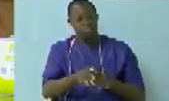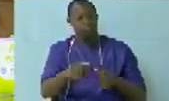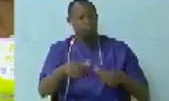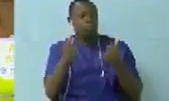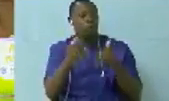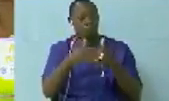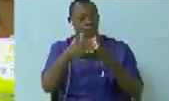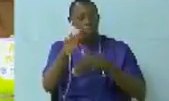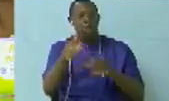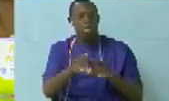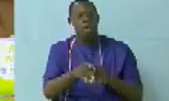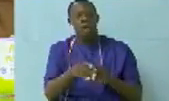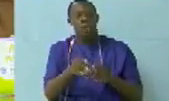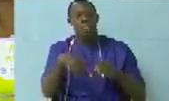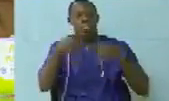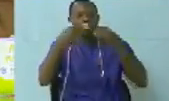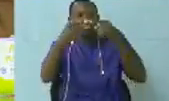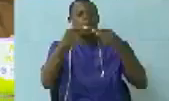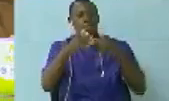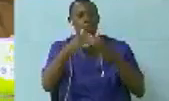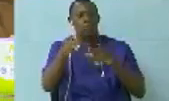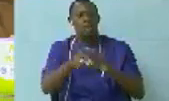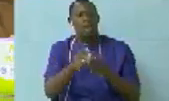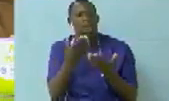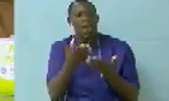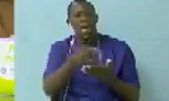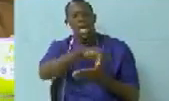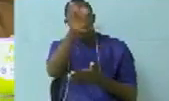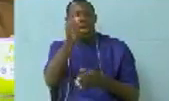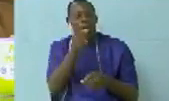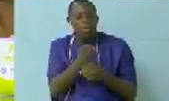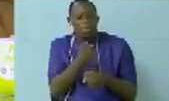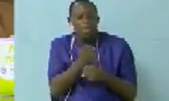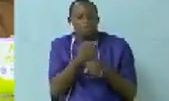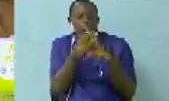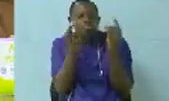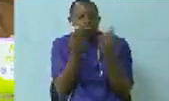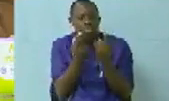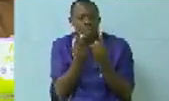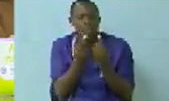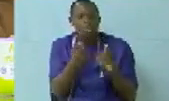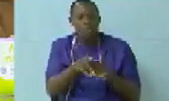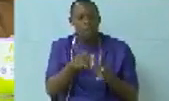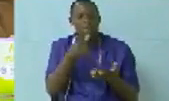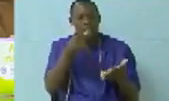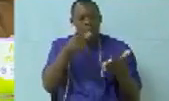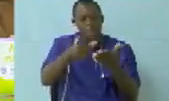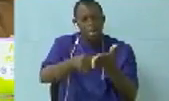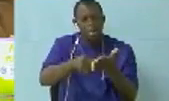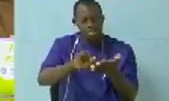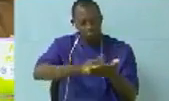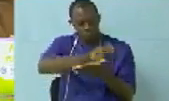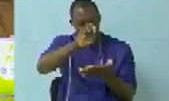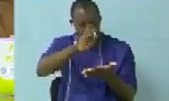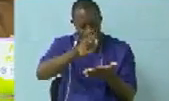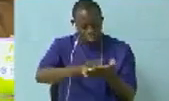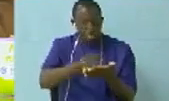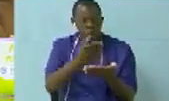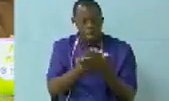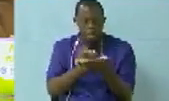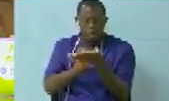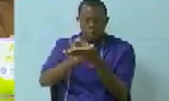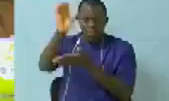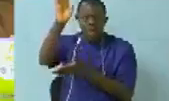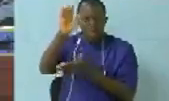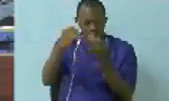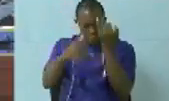proceed accordingly, either in writing, prepare something and outside, we send the order to Gamtel. That's right. Thank you